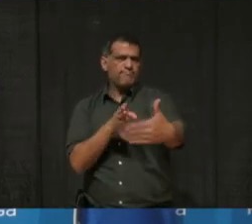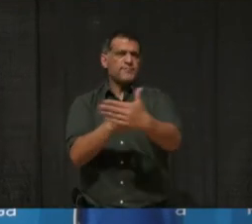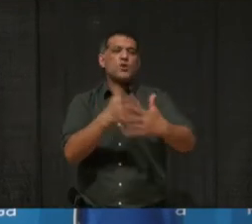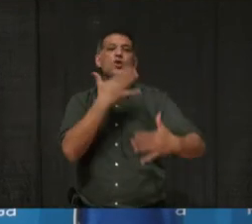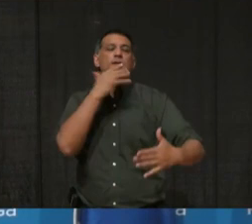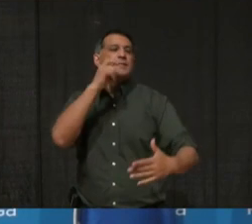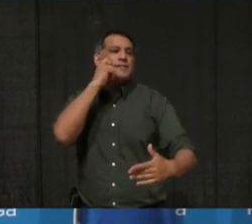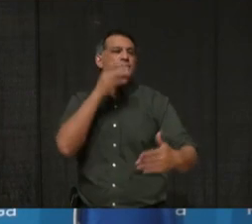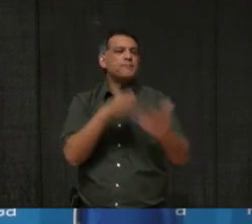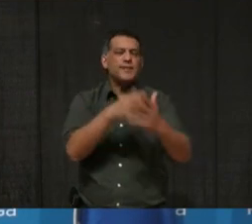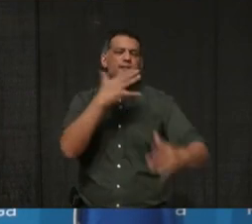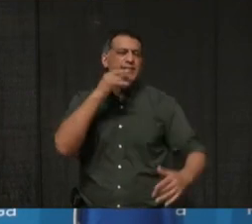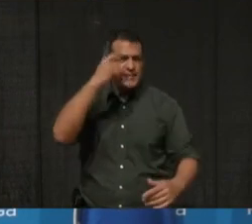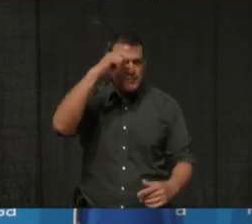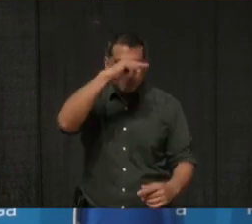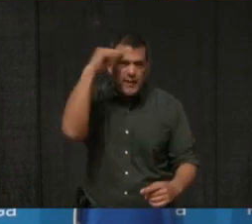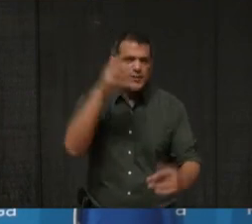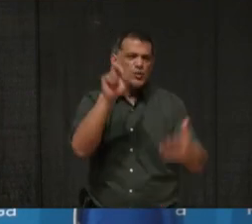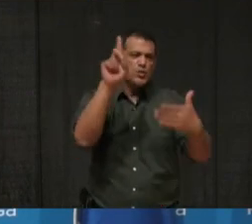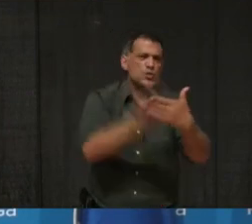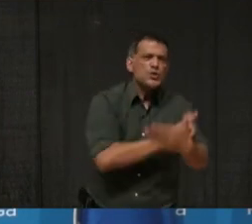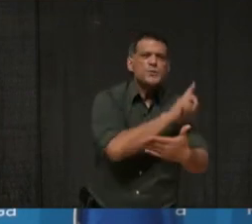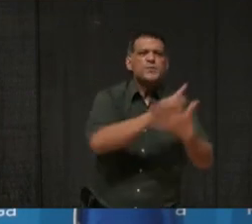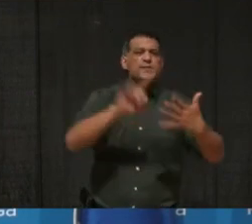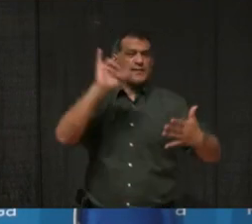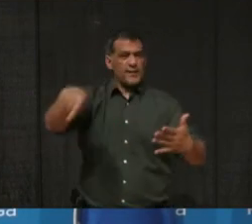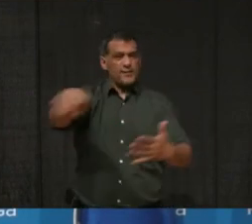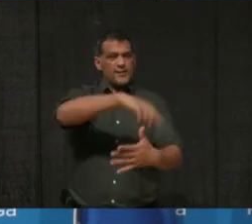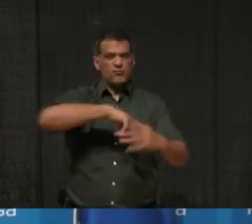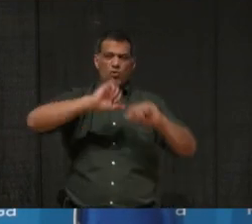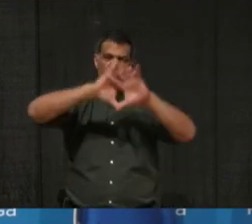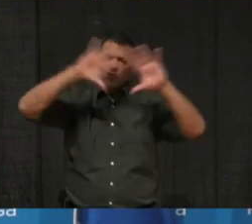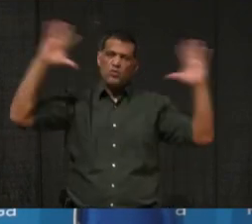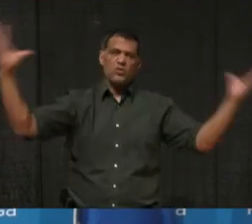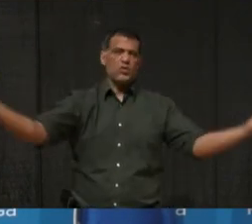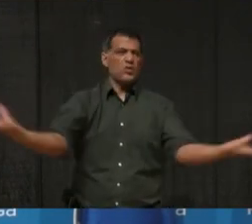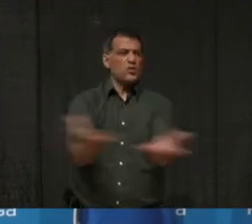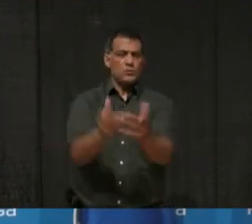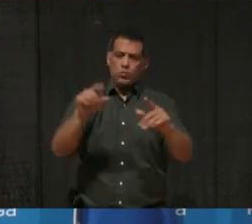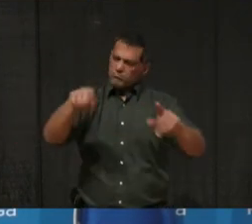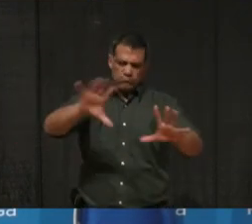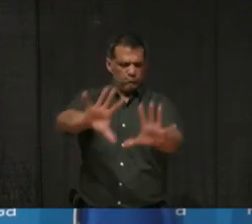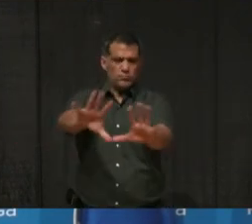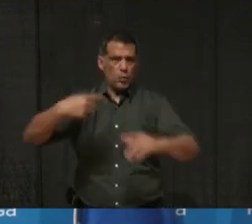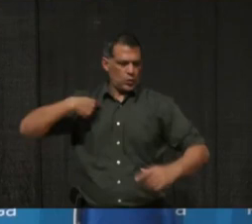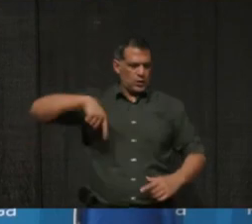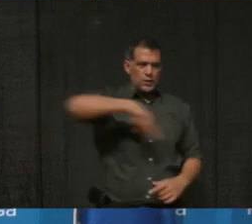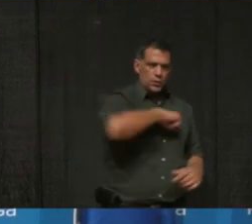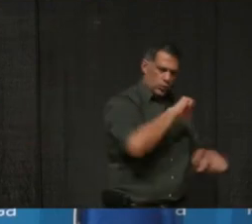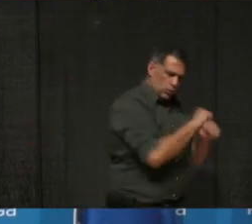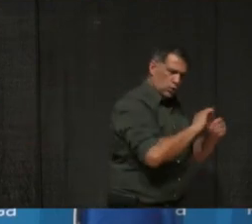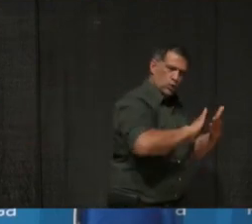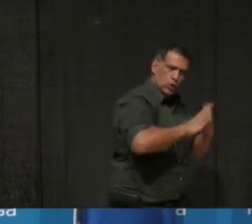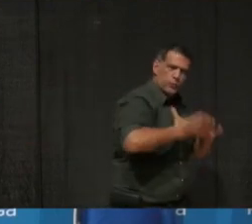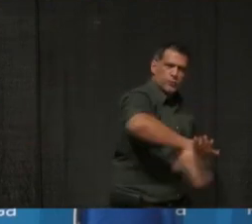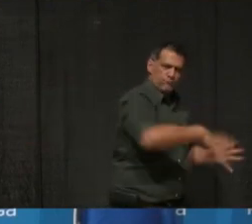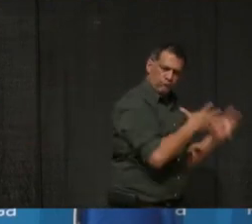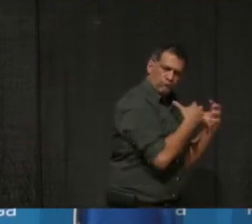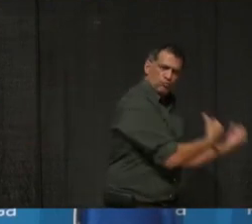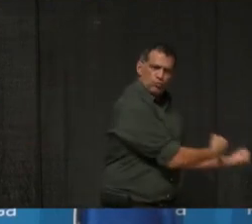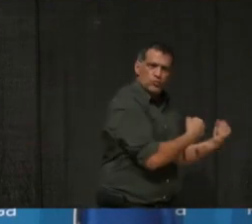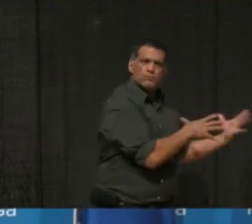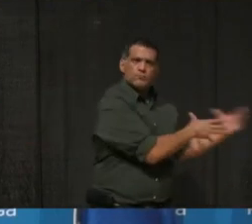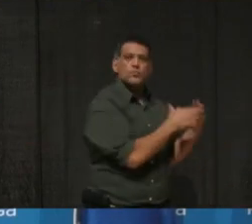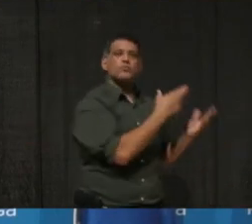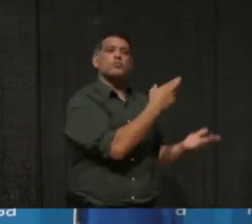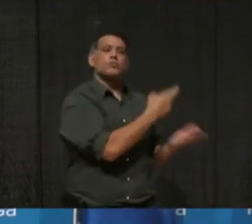and discrimination. It will take all of us working together, community and religious leaders, elected officials and